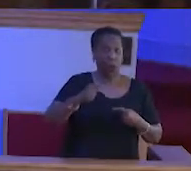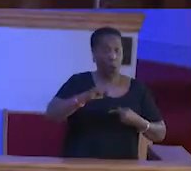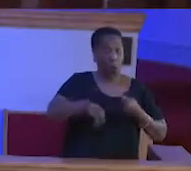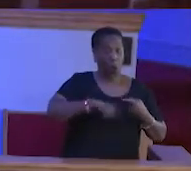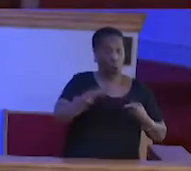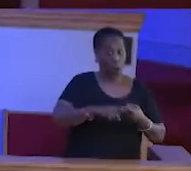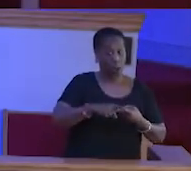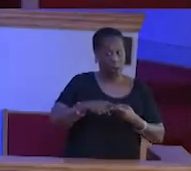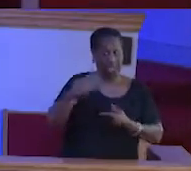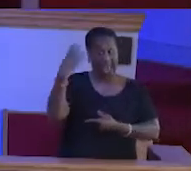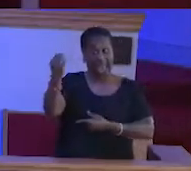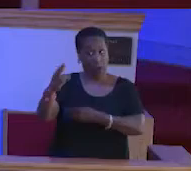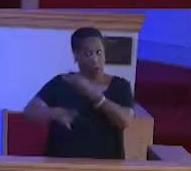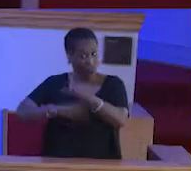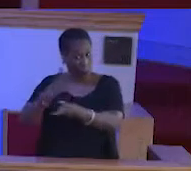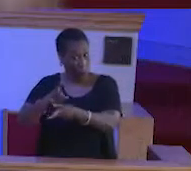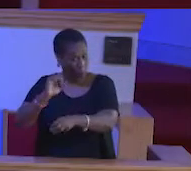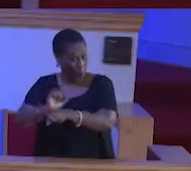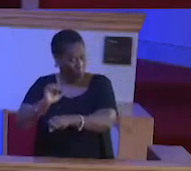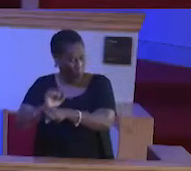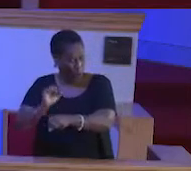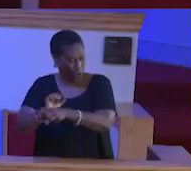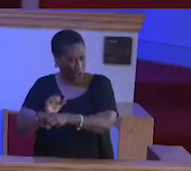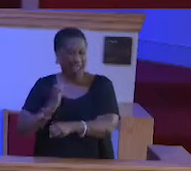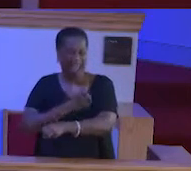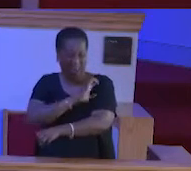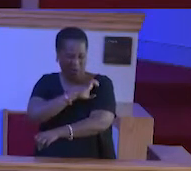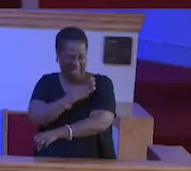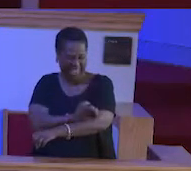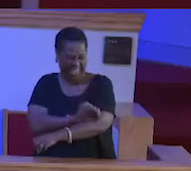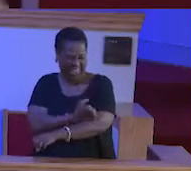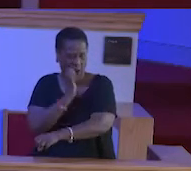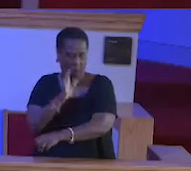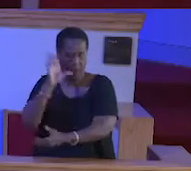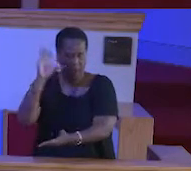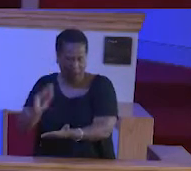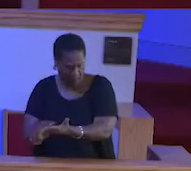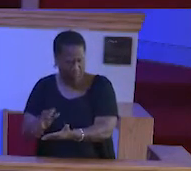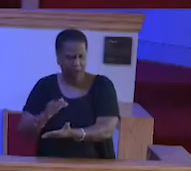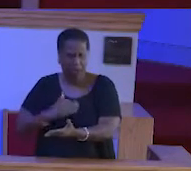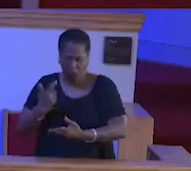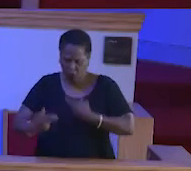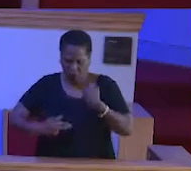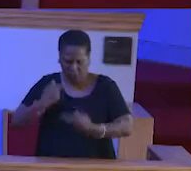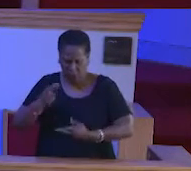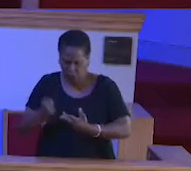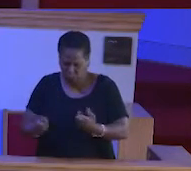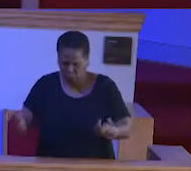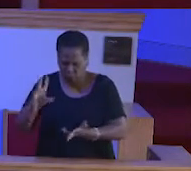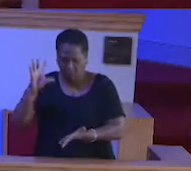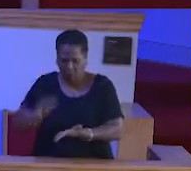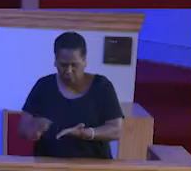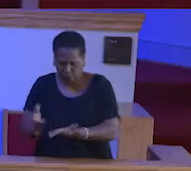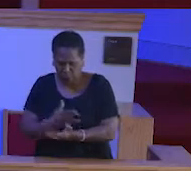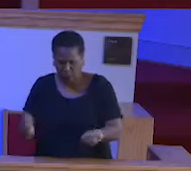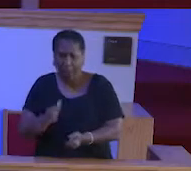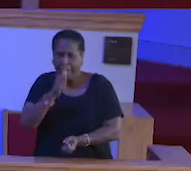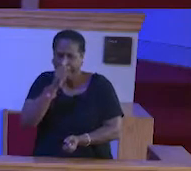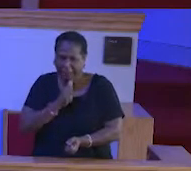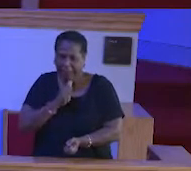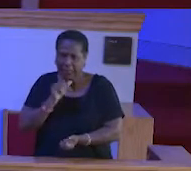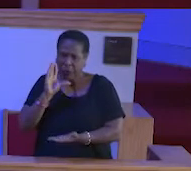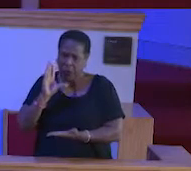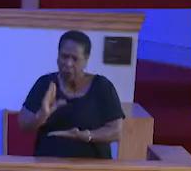in the world working, our energies will be depleted, our resources will be exhausted, our patience will